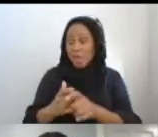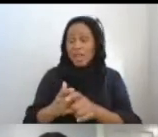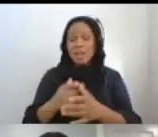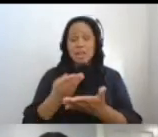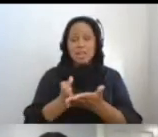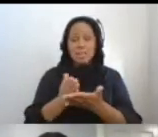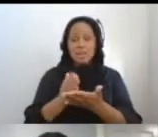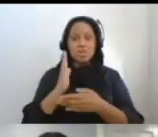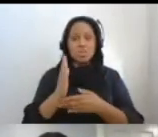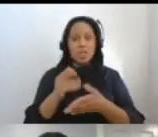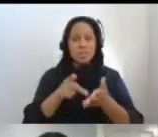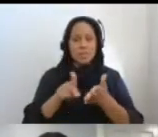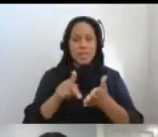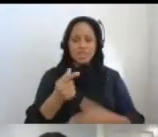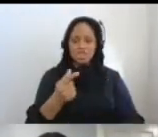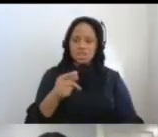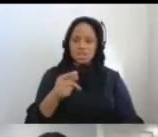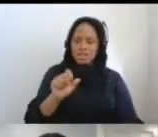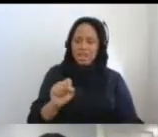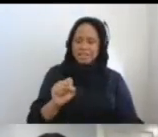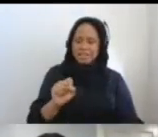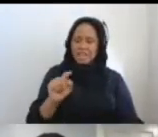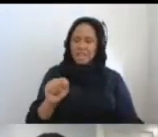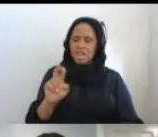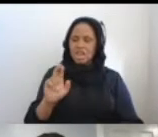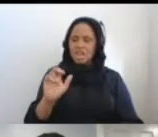GPS tracker so that you have a way of keeping track.